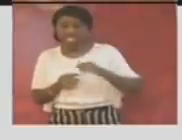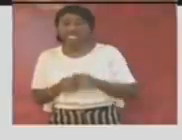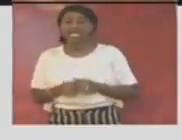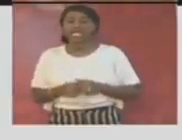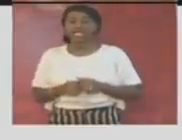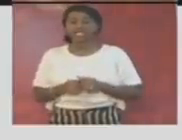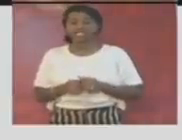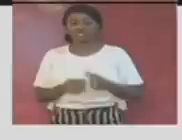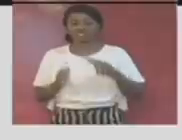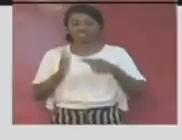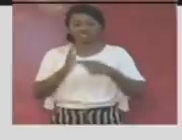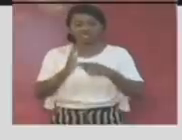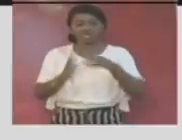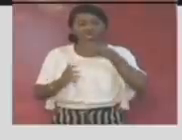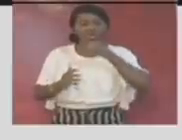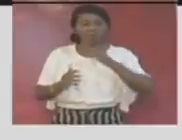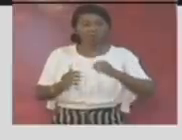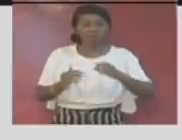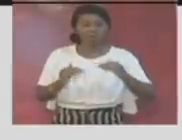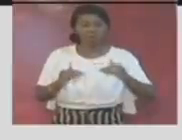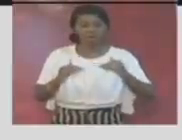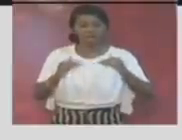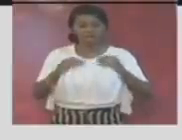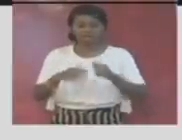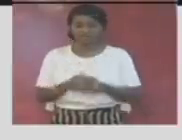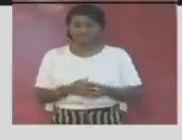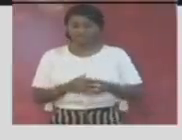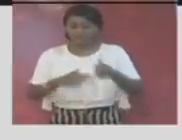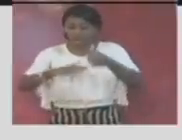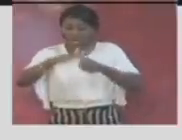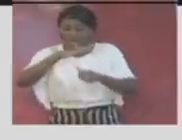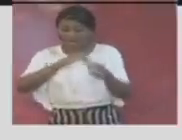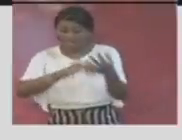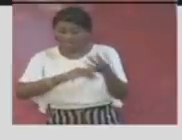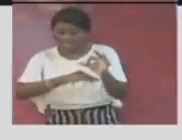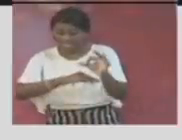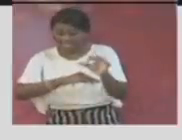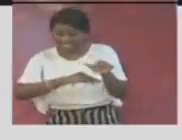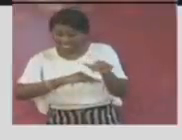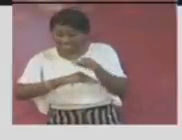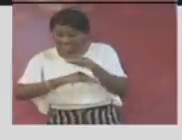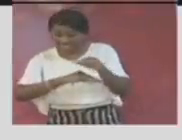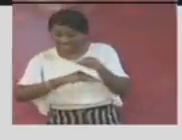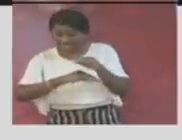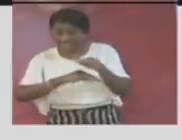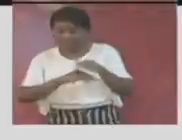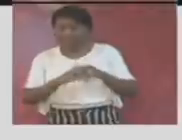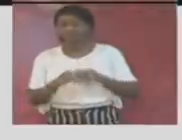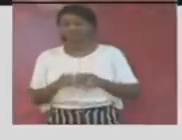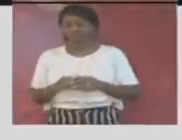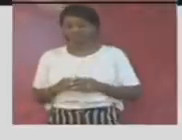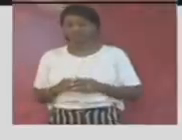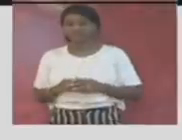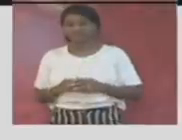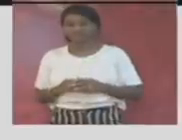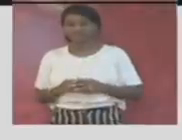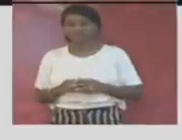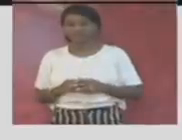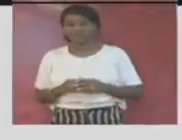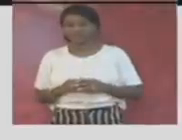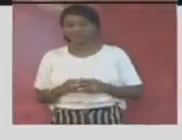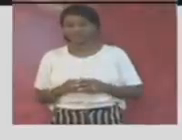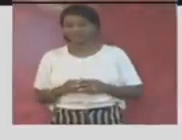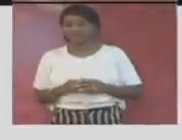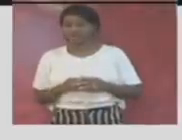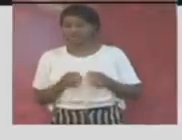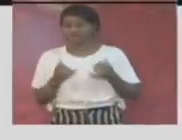those corresponded to individuals under 19 years of age. And the reason I'm emphasizing this at this point in time is